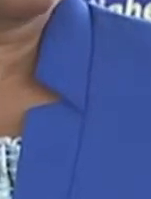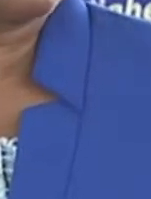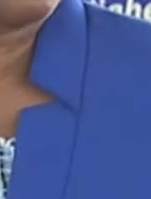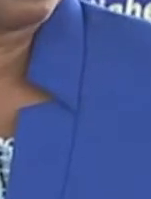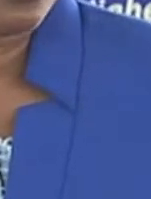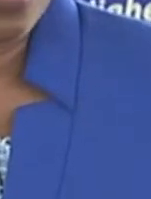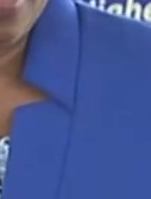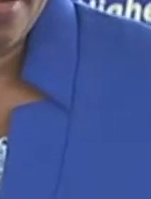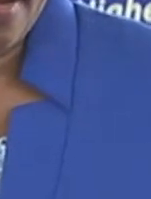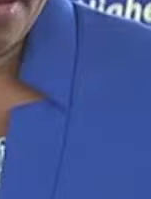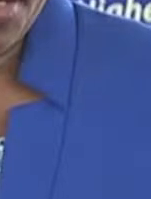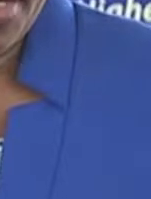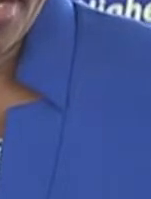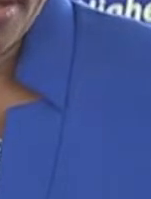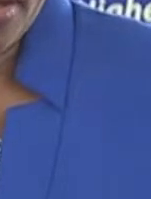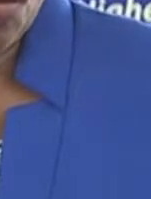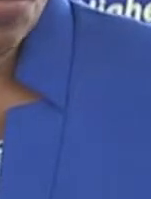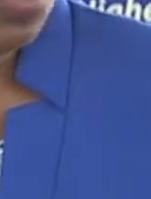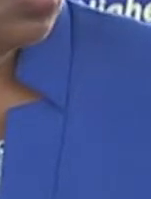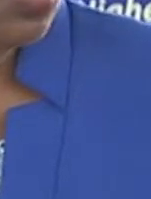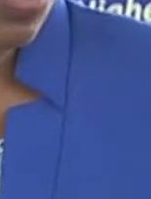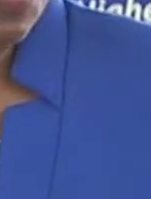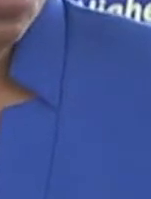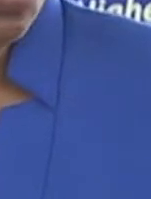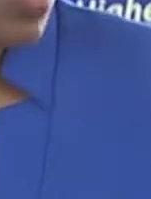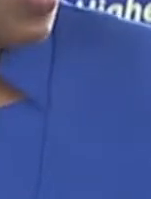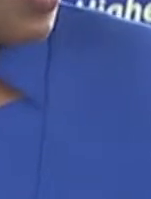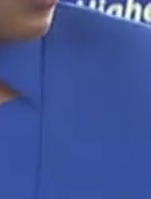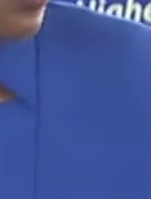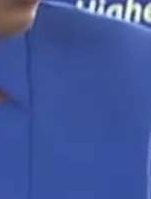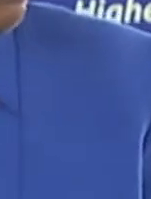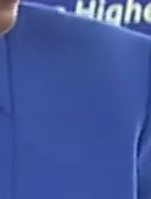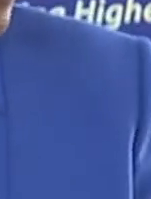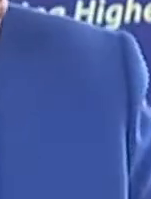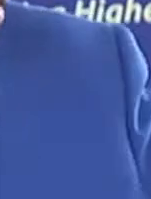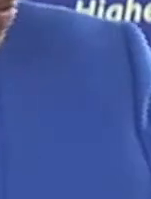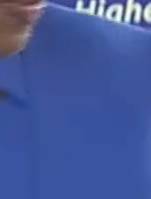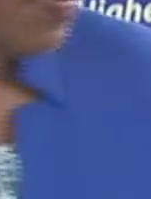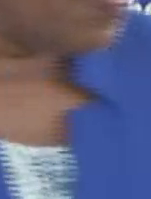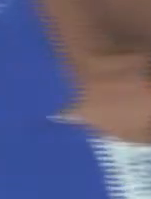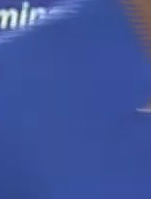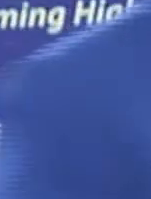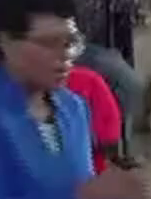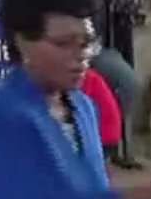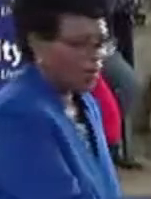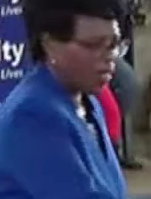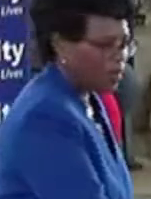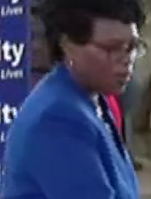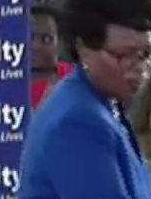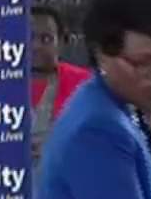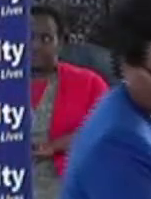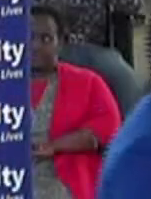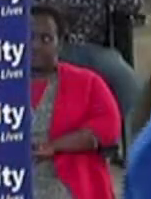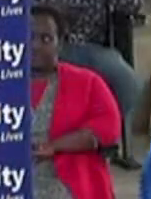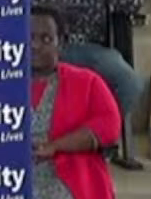introduce the guest who is going to speak to us. Thank you very much.